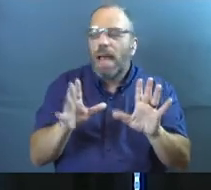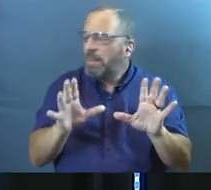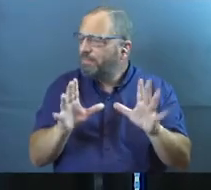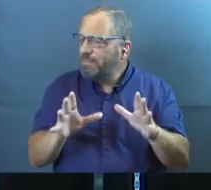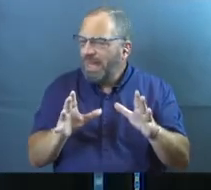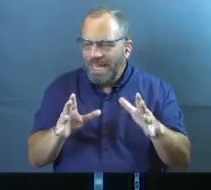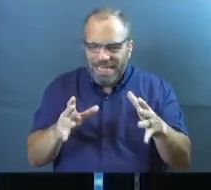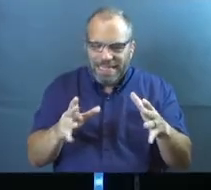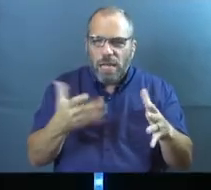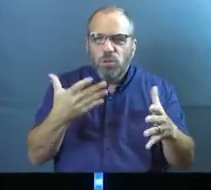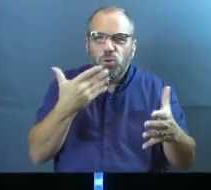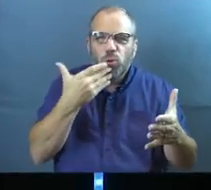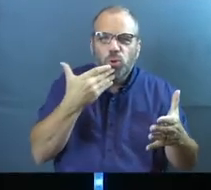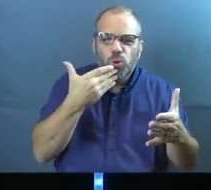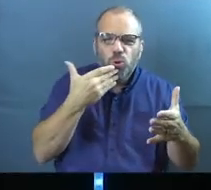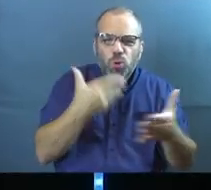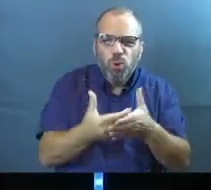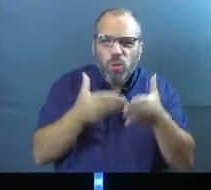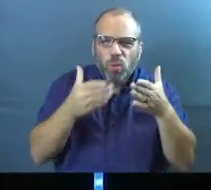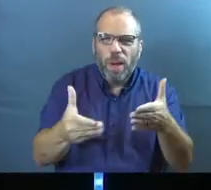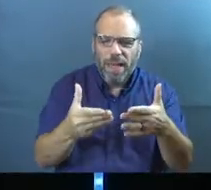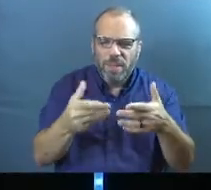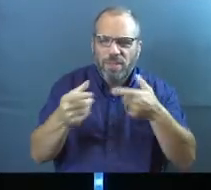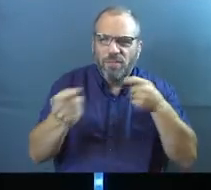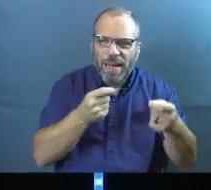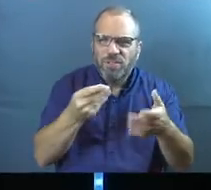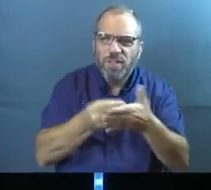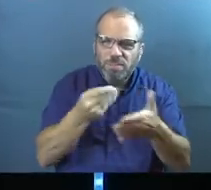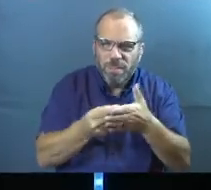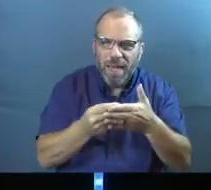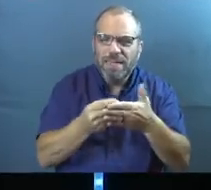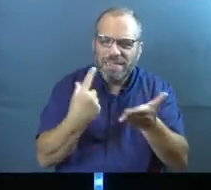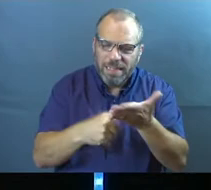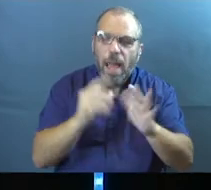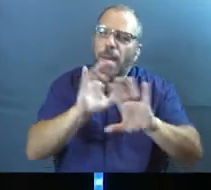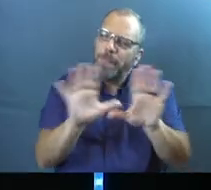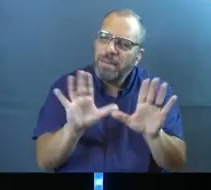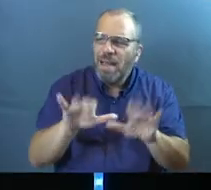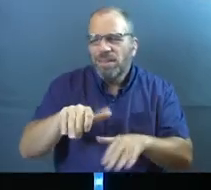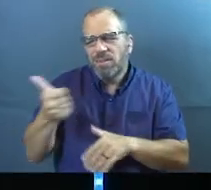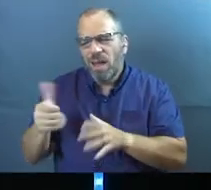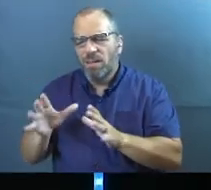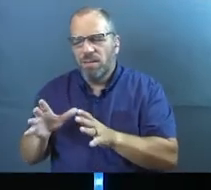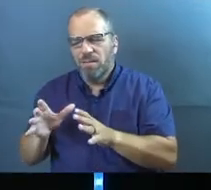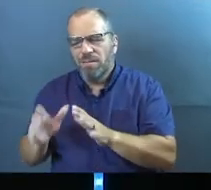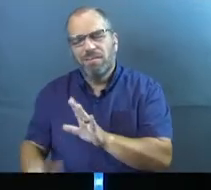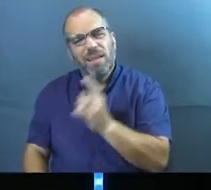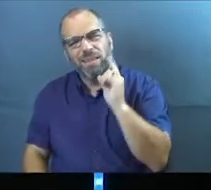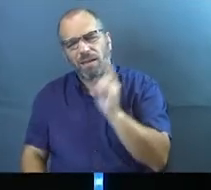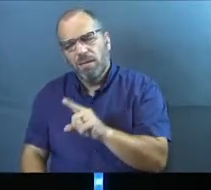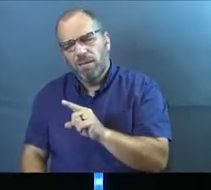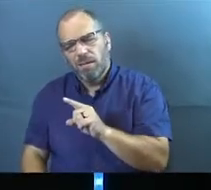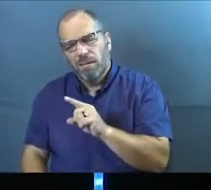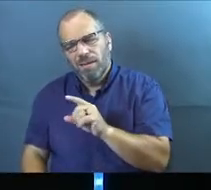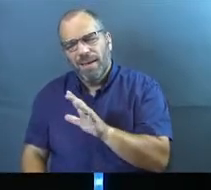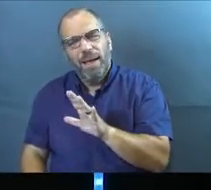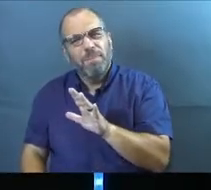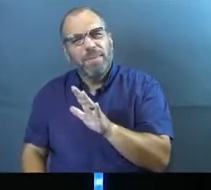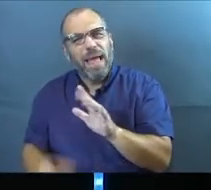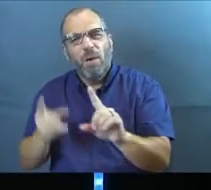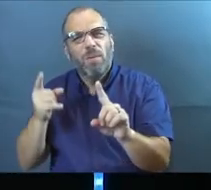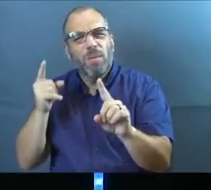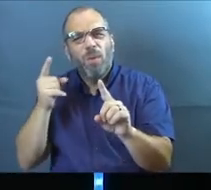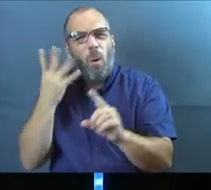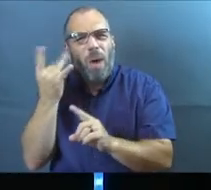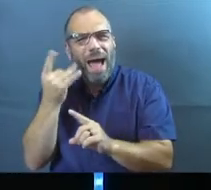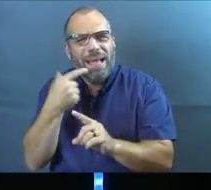Like there's good ways to have those thought processes and those discussions. But there's this other side of it. And the point,